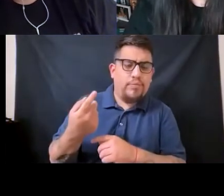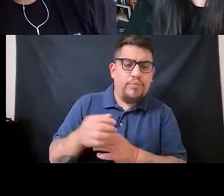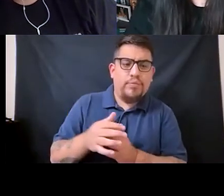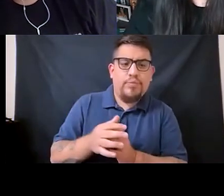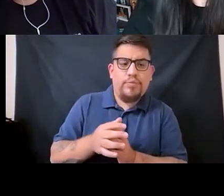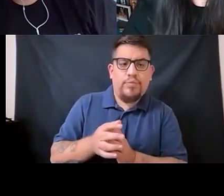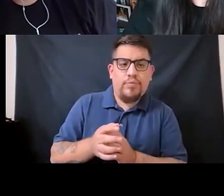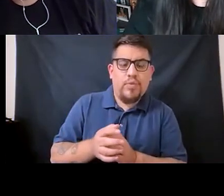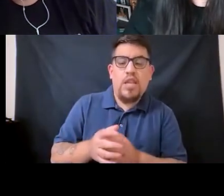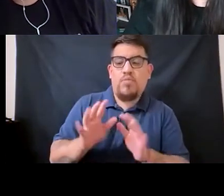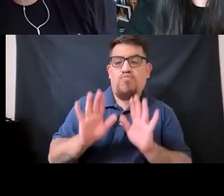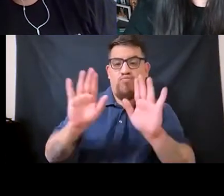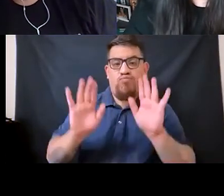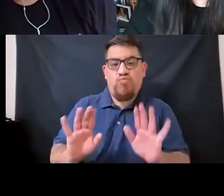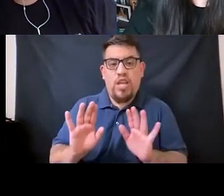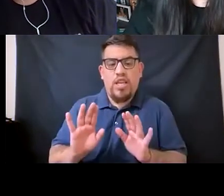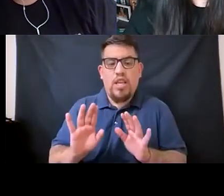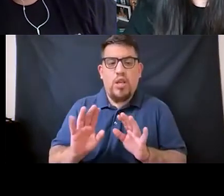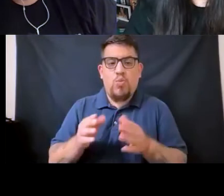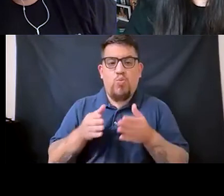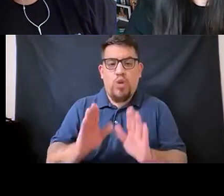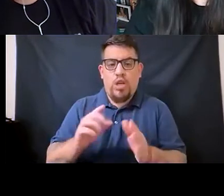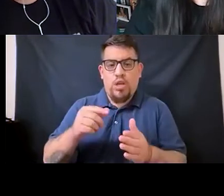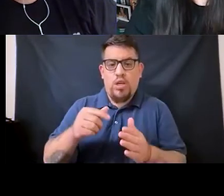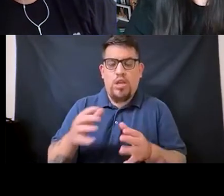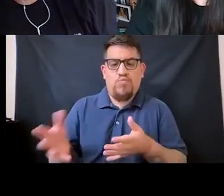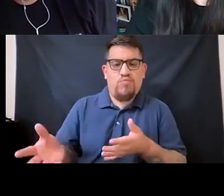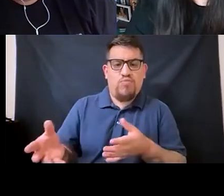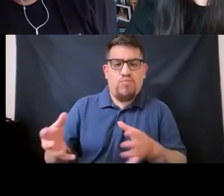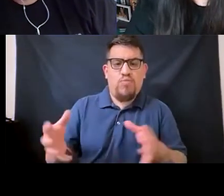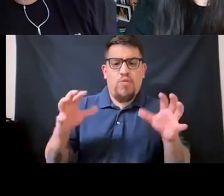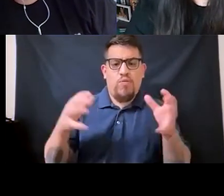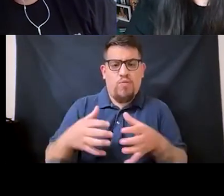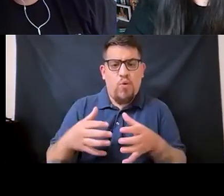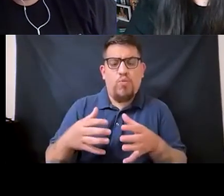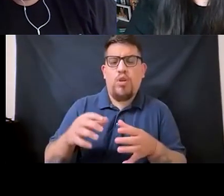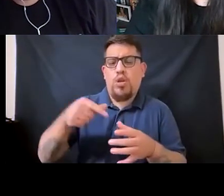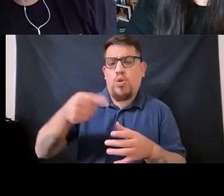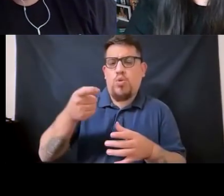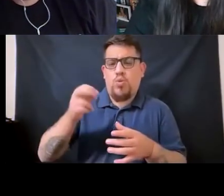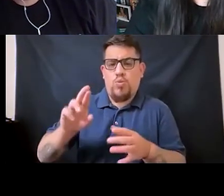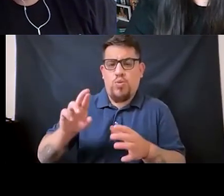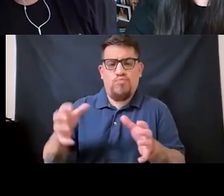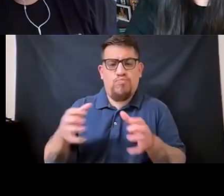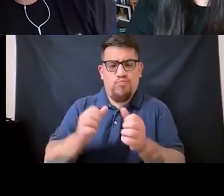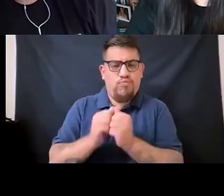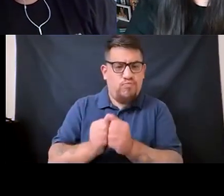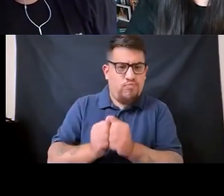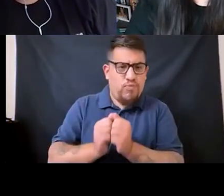And it's just a fantastic way to get queer people together. And that is really one of the first places where I met